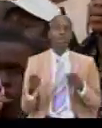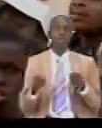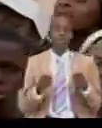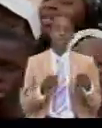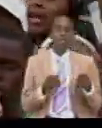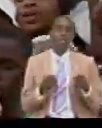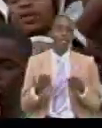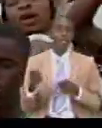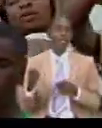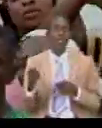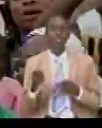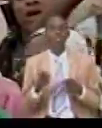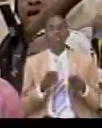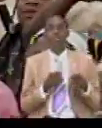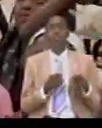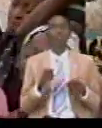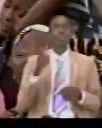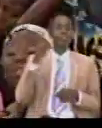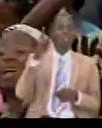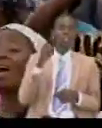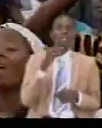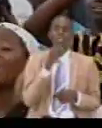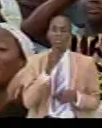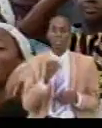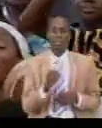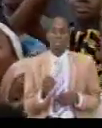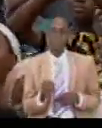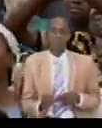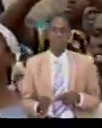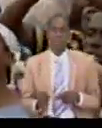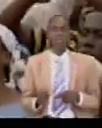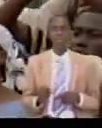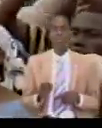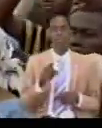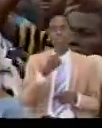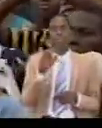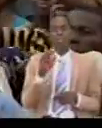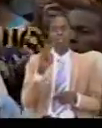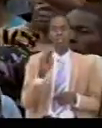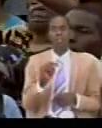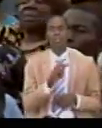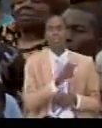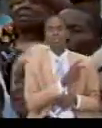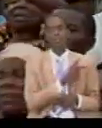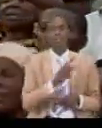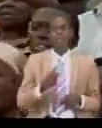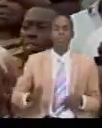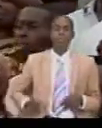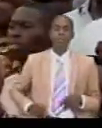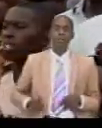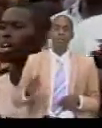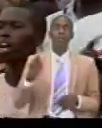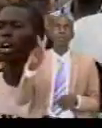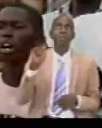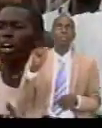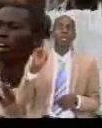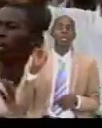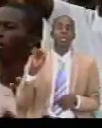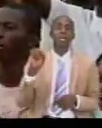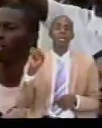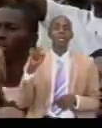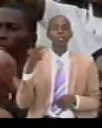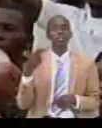you reign, you reign, ancient Zion's King. Kadosh,